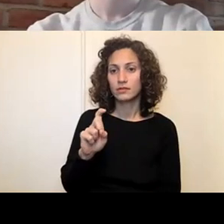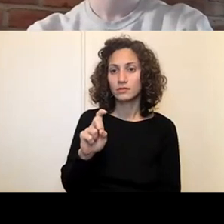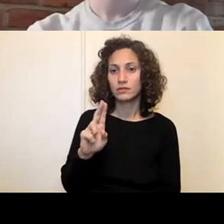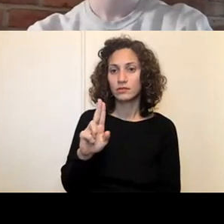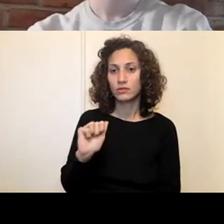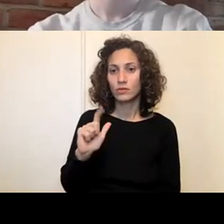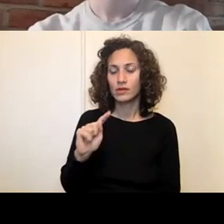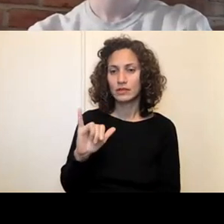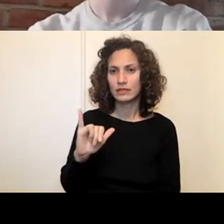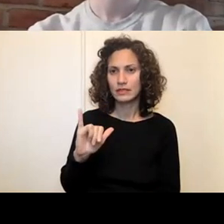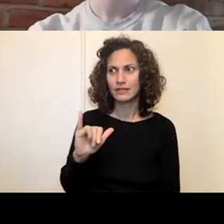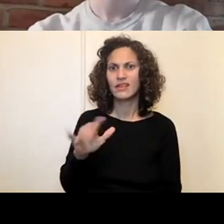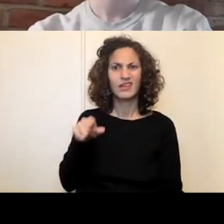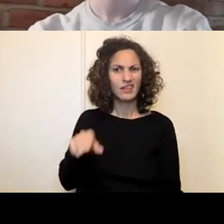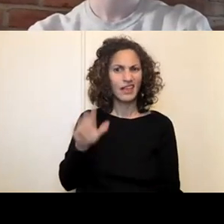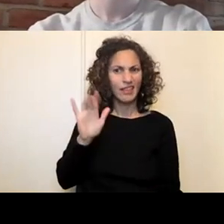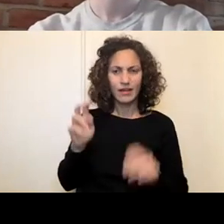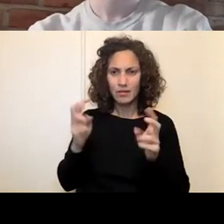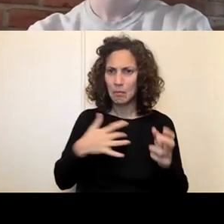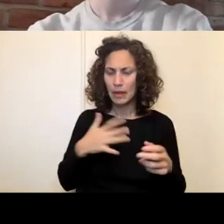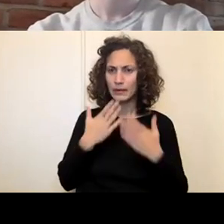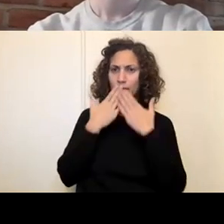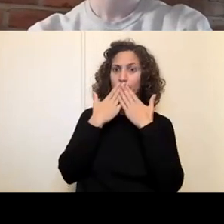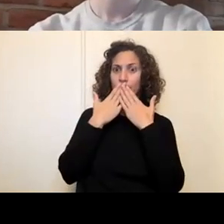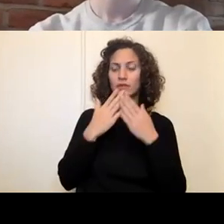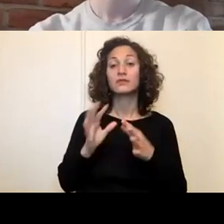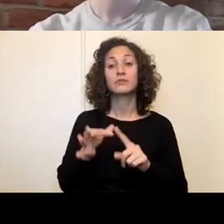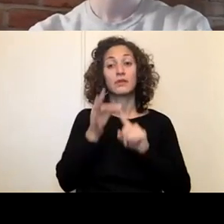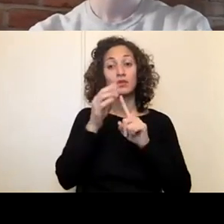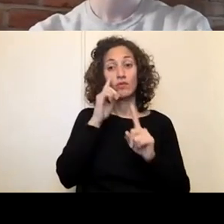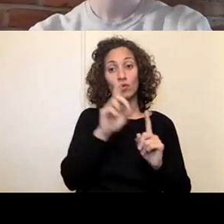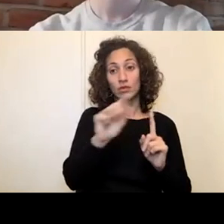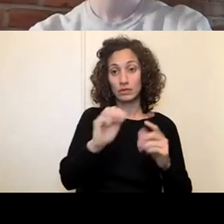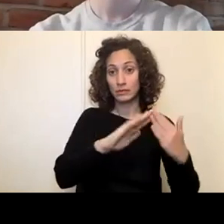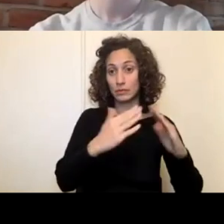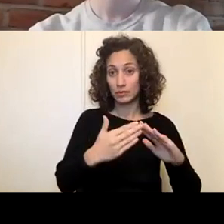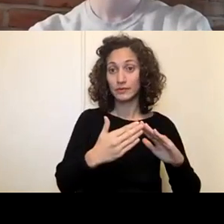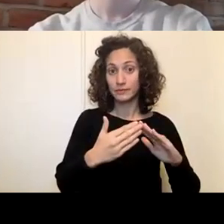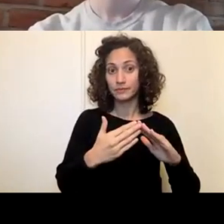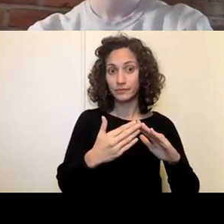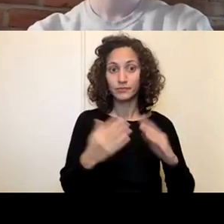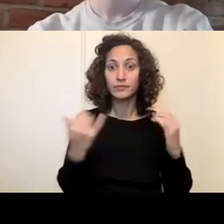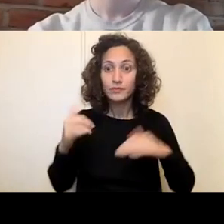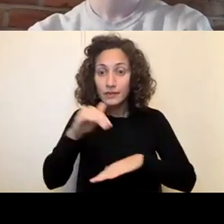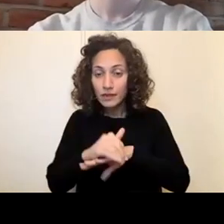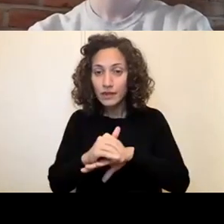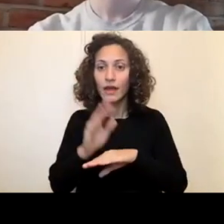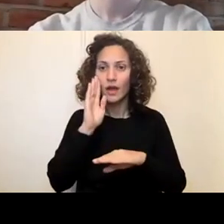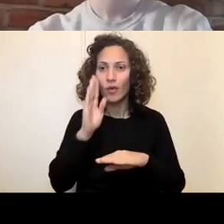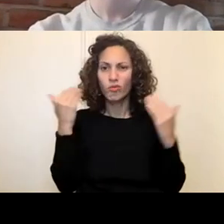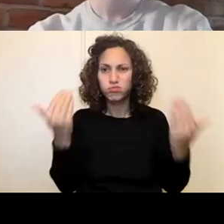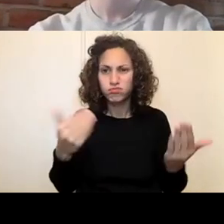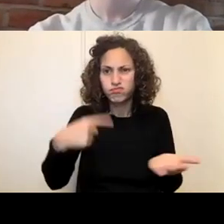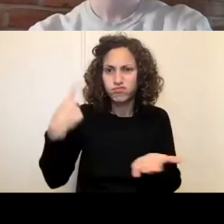taboo topic, especially when it comes to the disabled community. And tonight we're going to dive into this